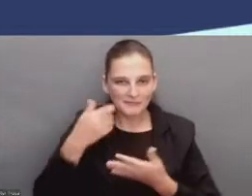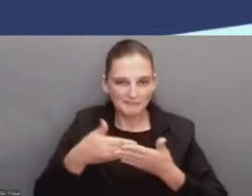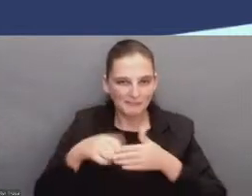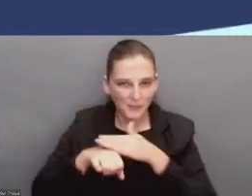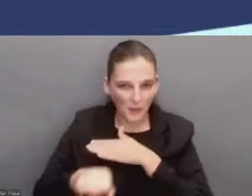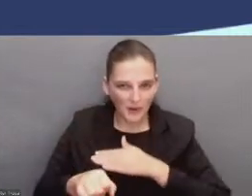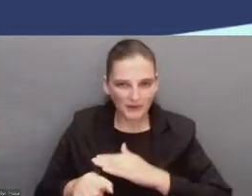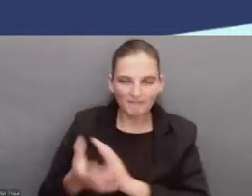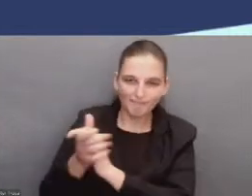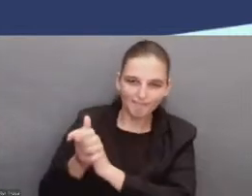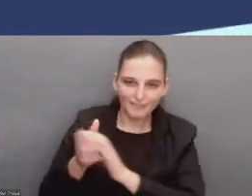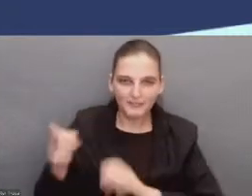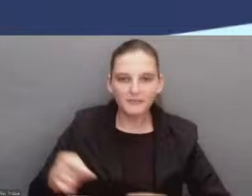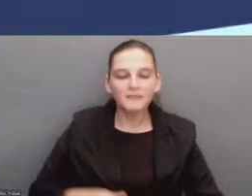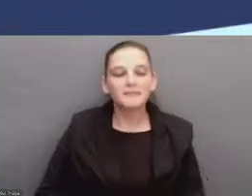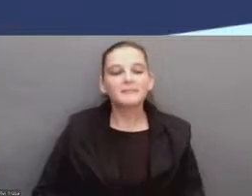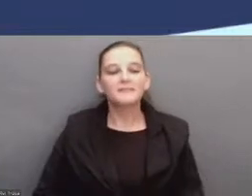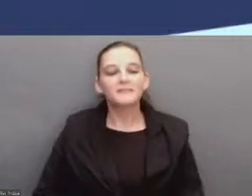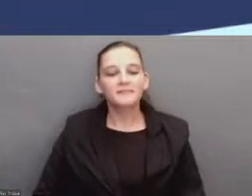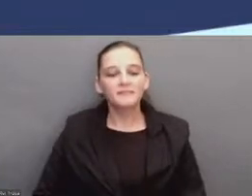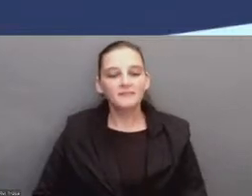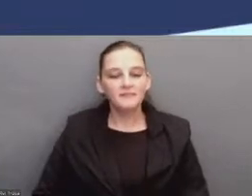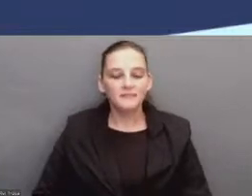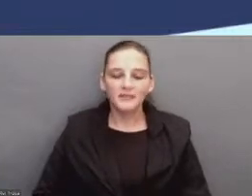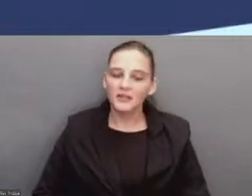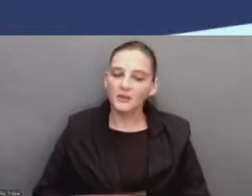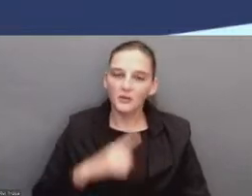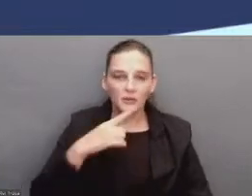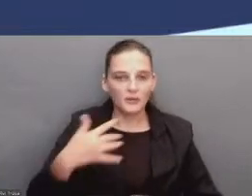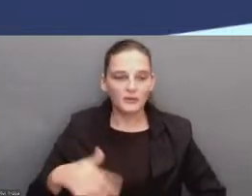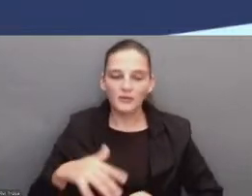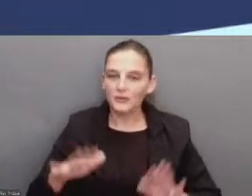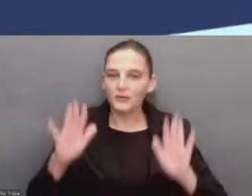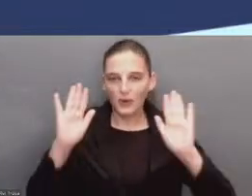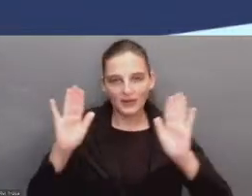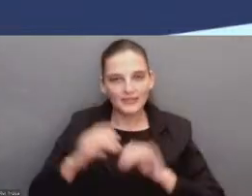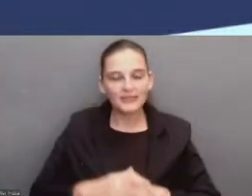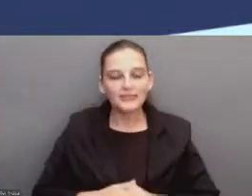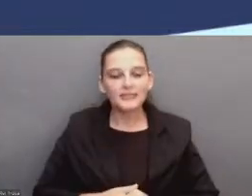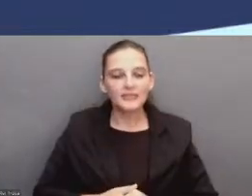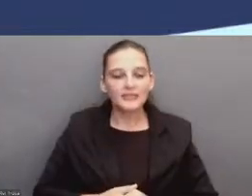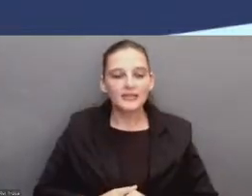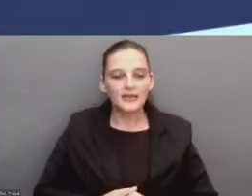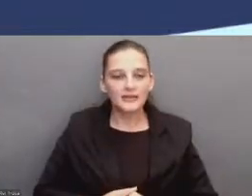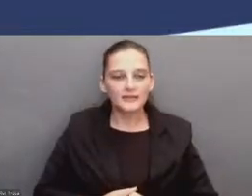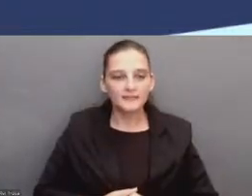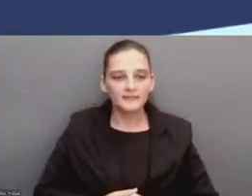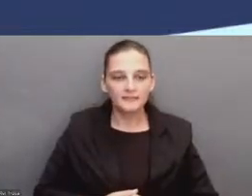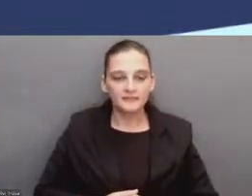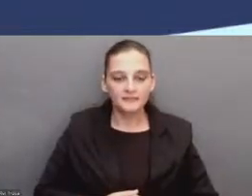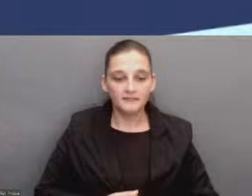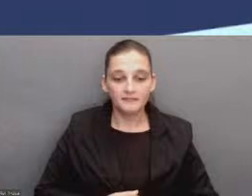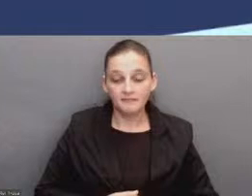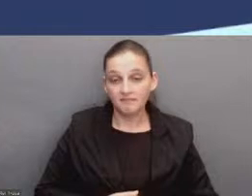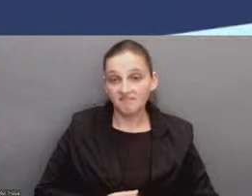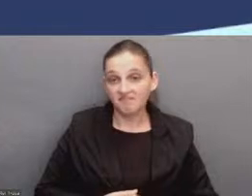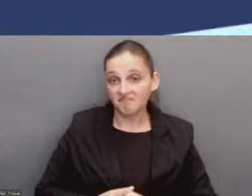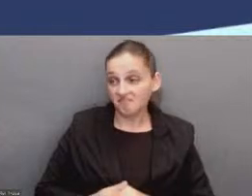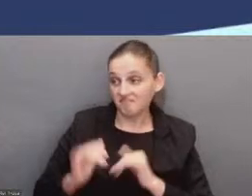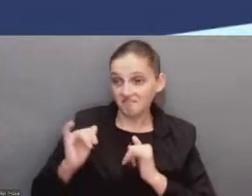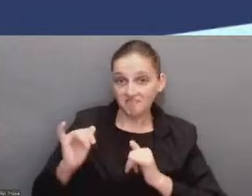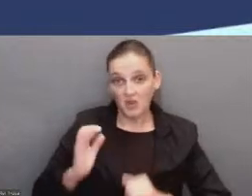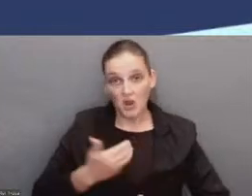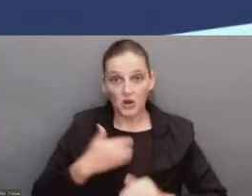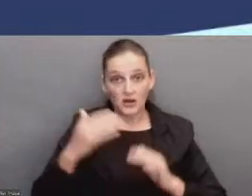family. Really great, phenomenal, as is the expectation, quite frankly, but